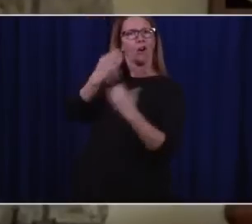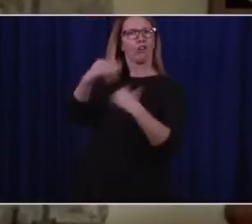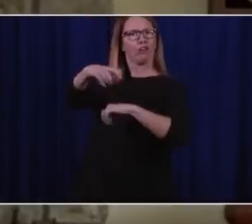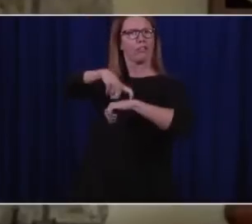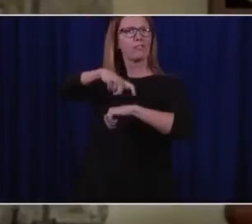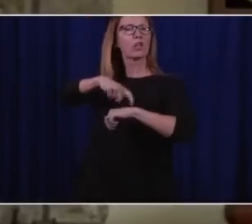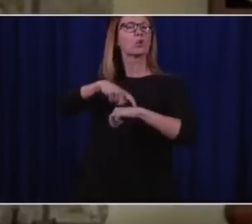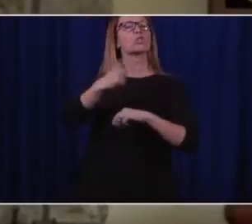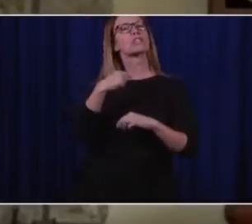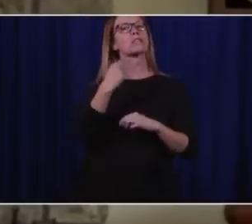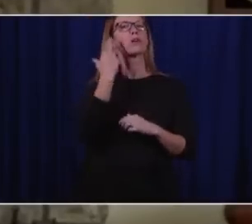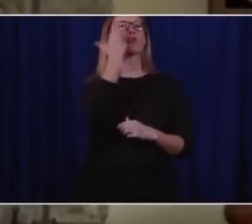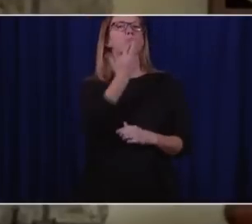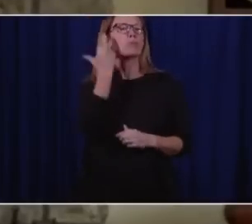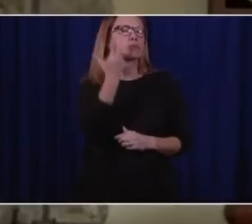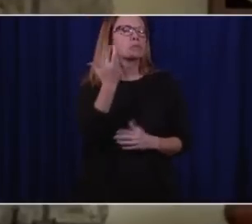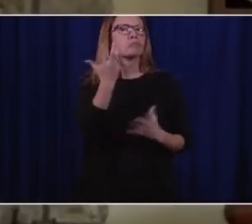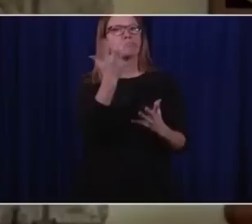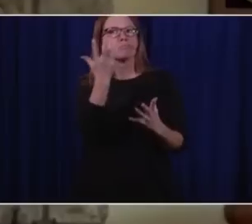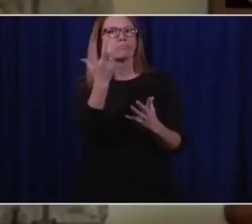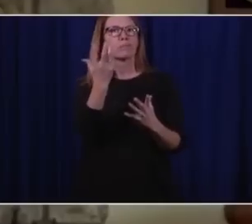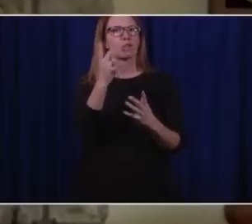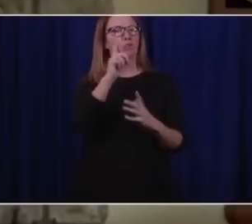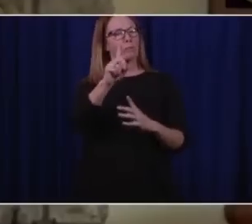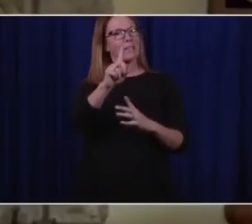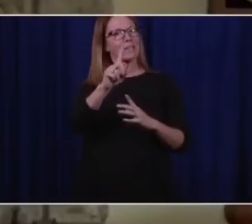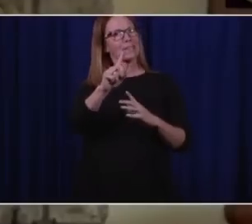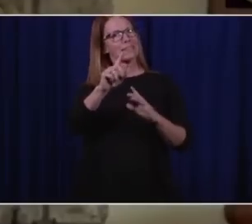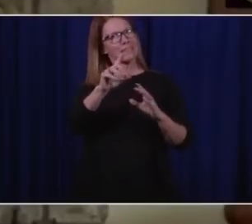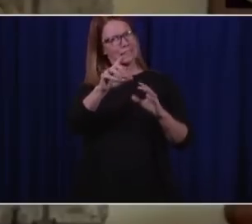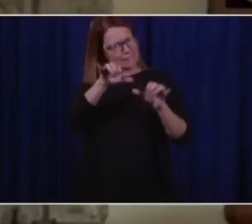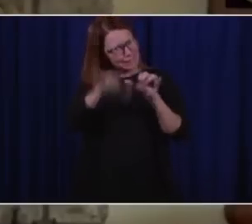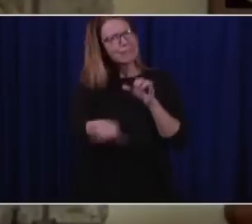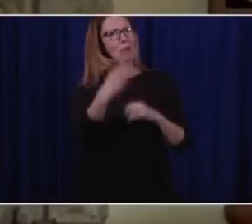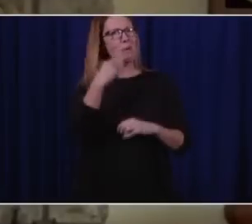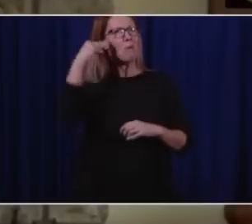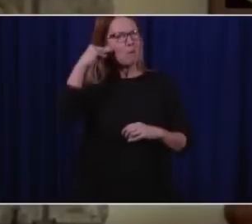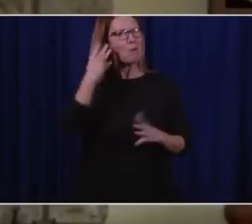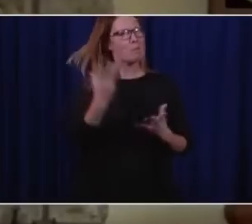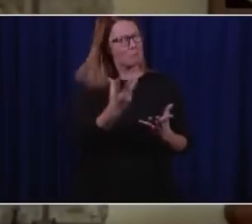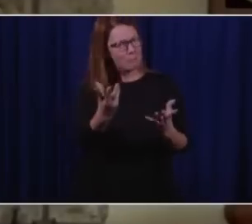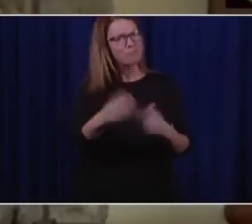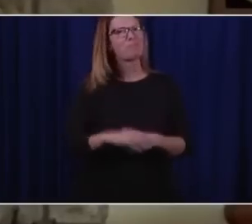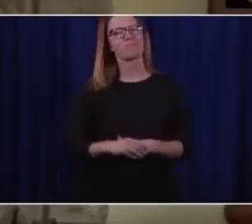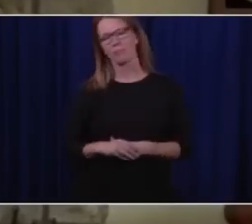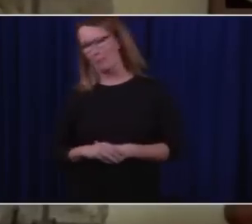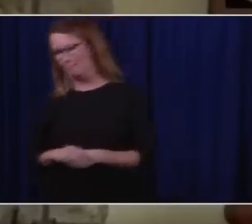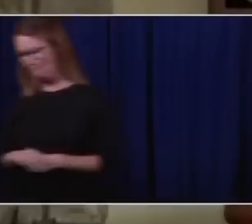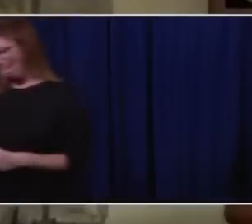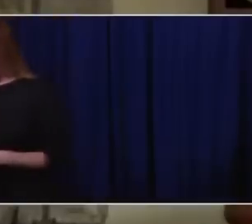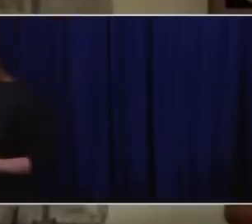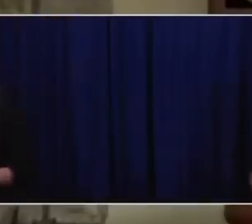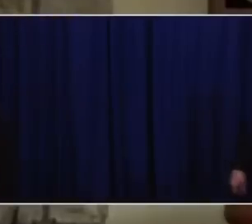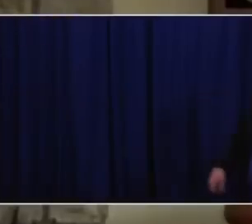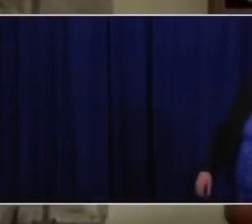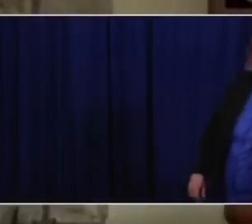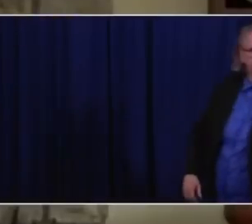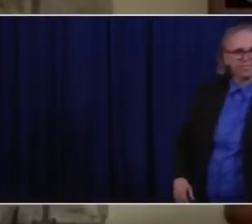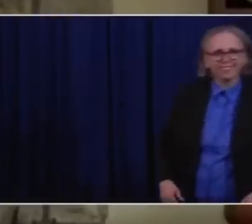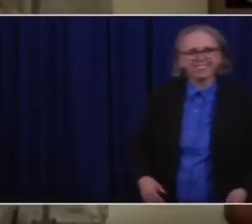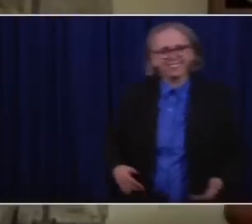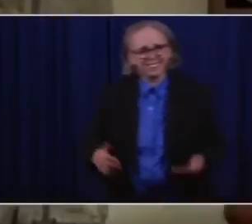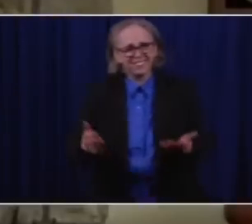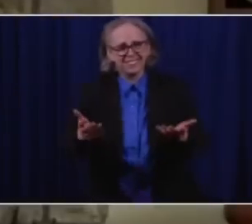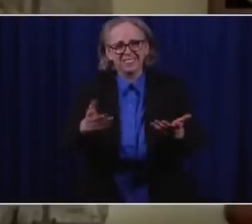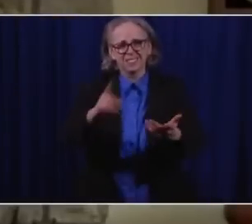as just reasons to really double down on mitigation efforts? It certainly is part of that. I mean, I think